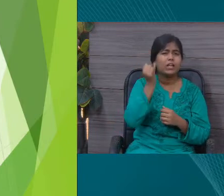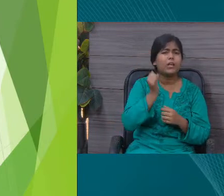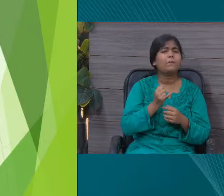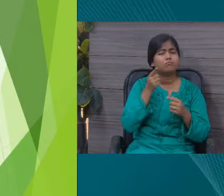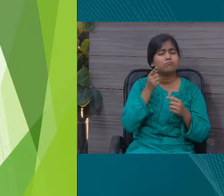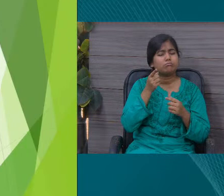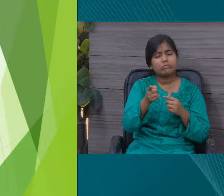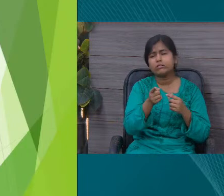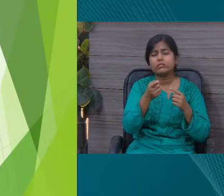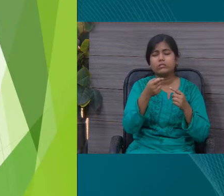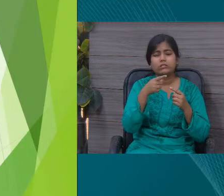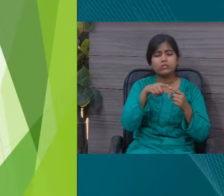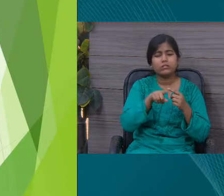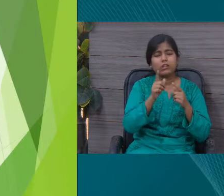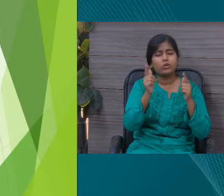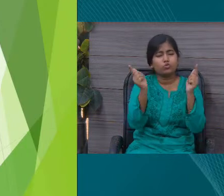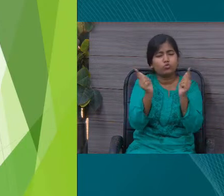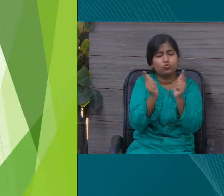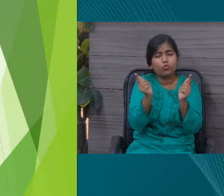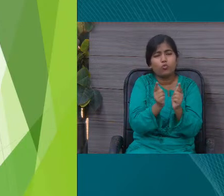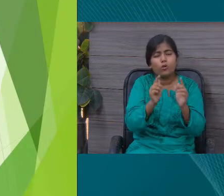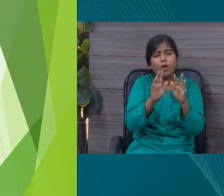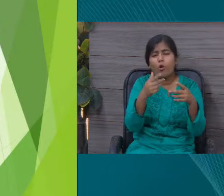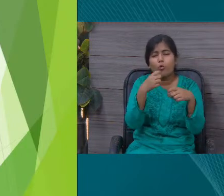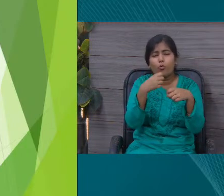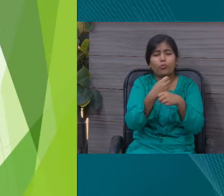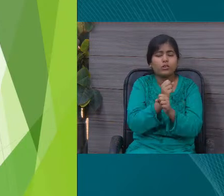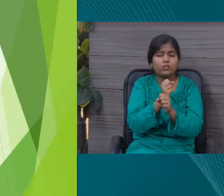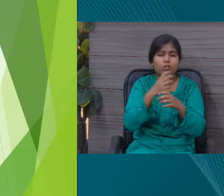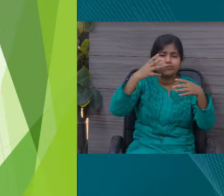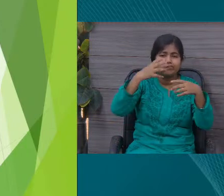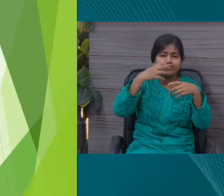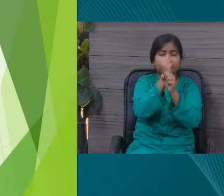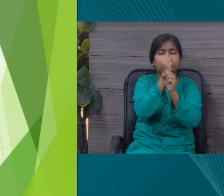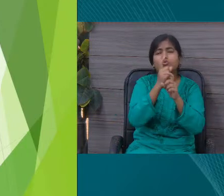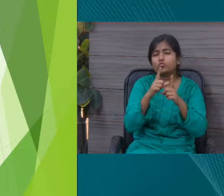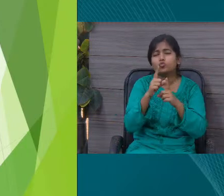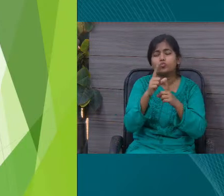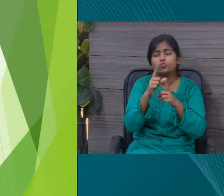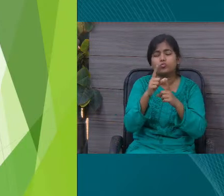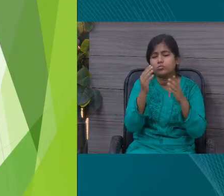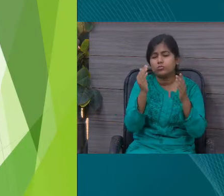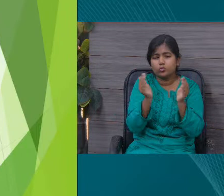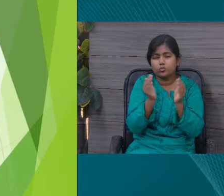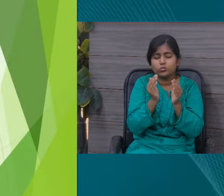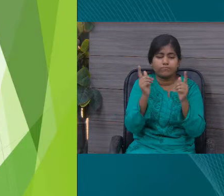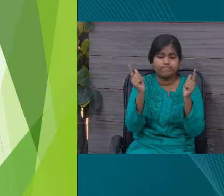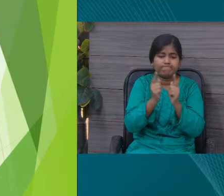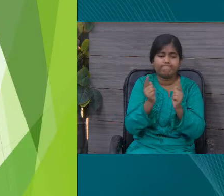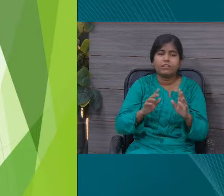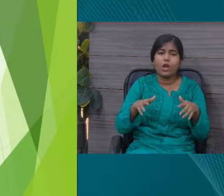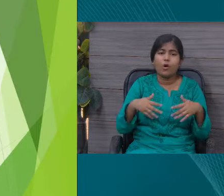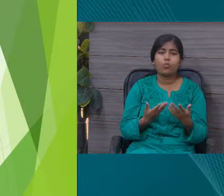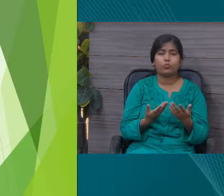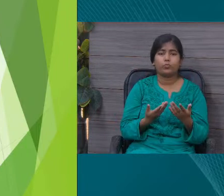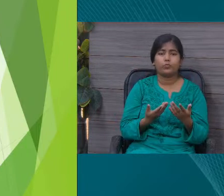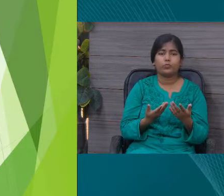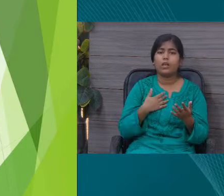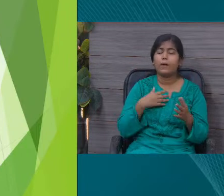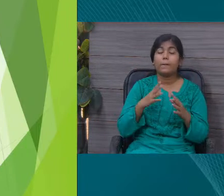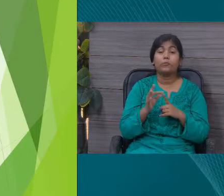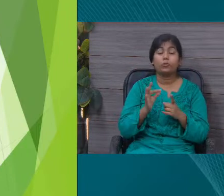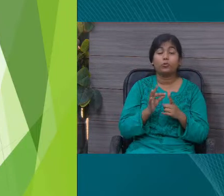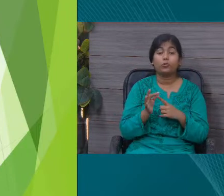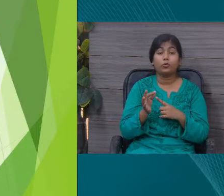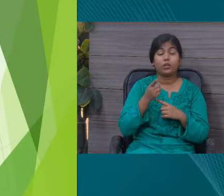them, even if the children are in class 11th or class 12th. To begin with, for children with special needs, what we can do is, we can make